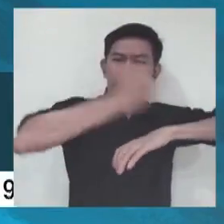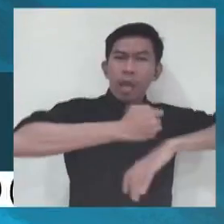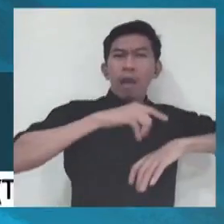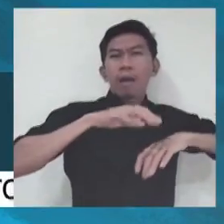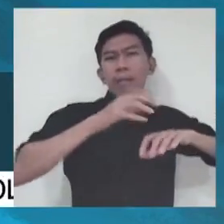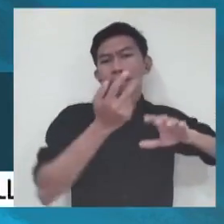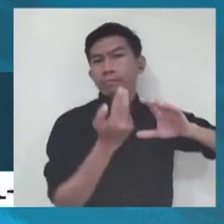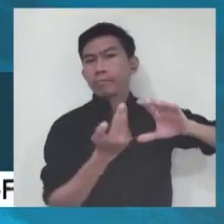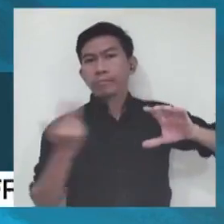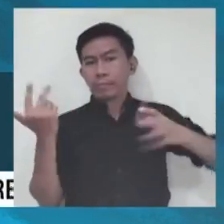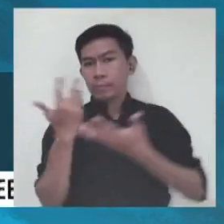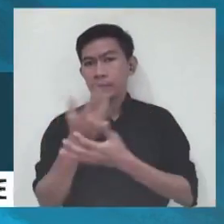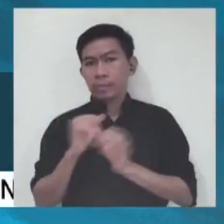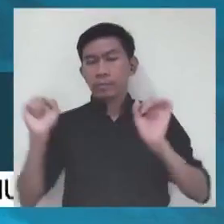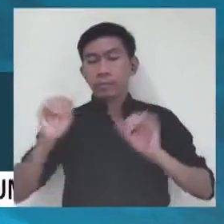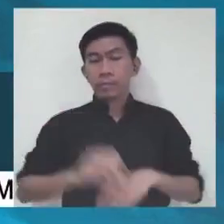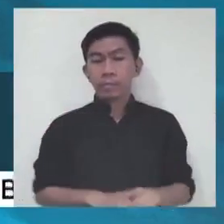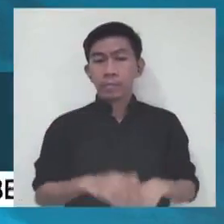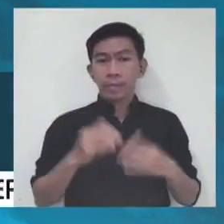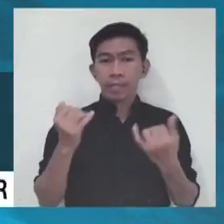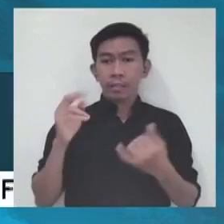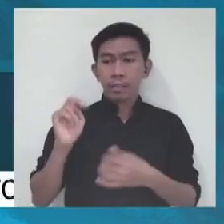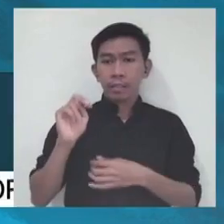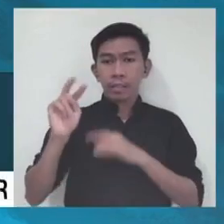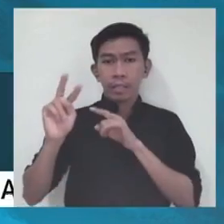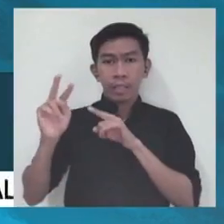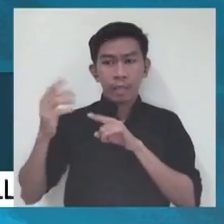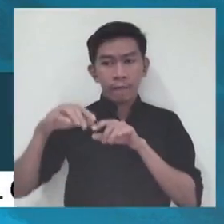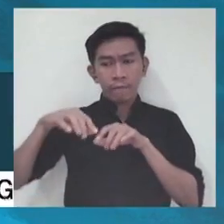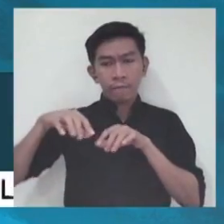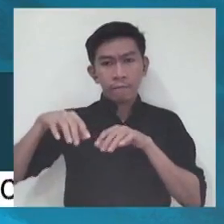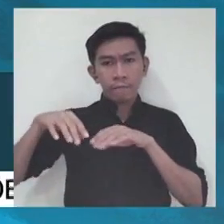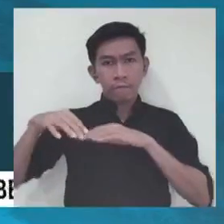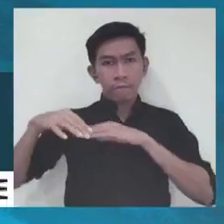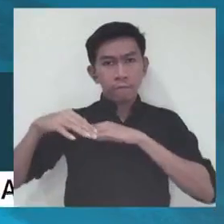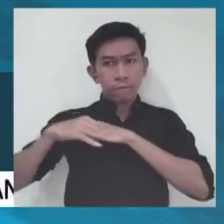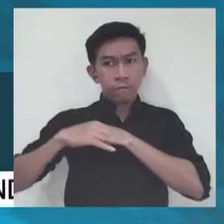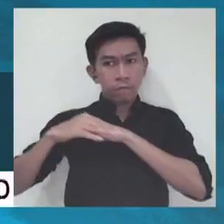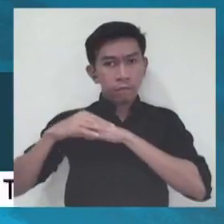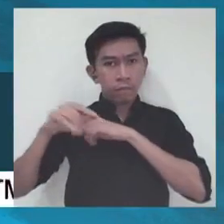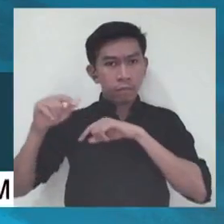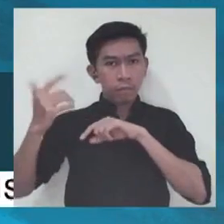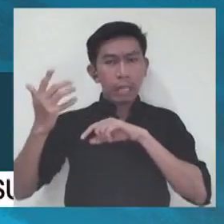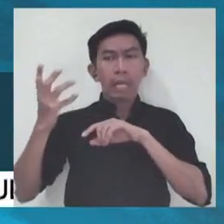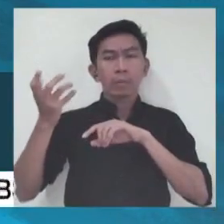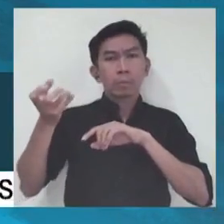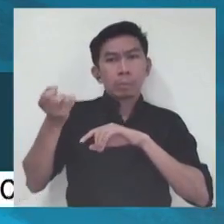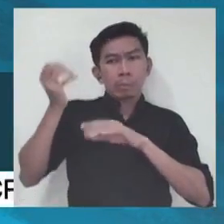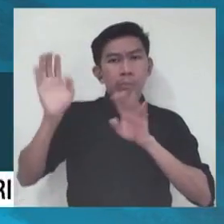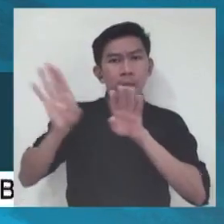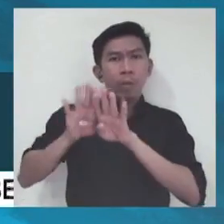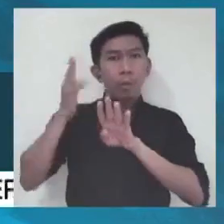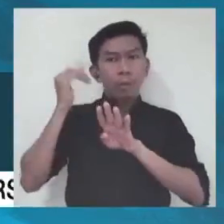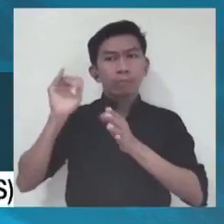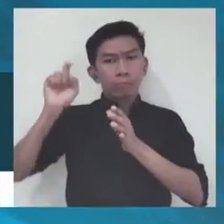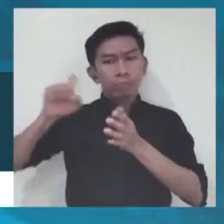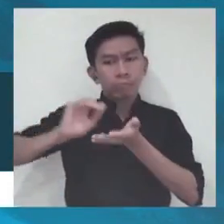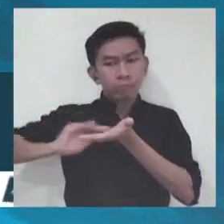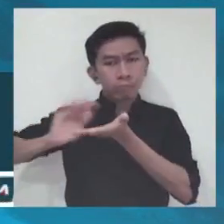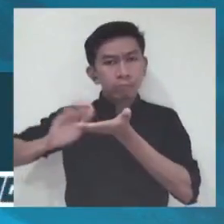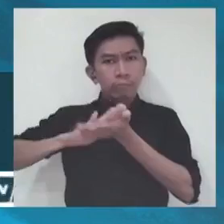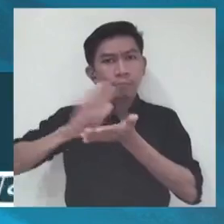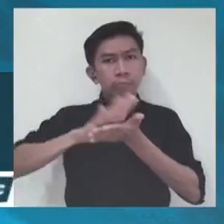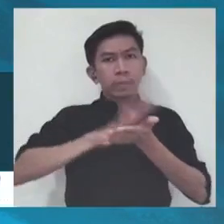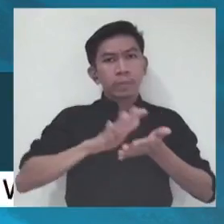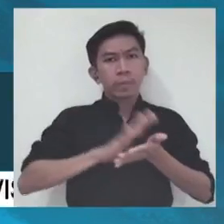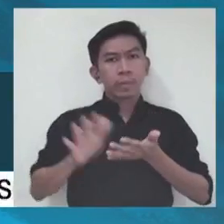remains impassable as of the moment to give way for the clearing operation. Clearing operation is also underway to open the roads